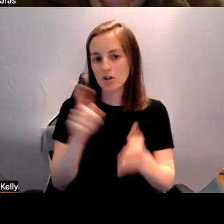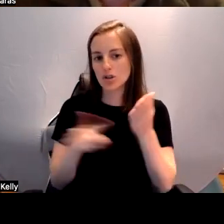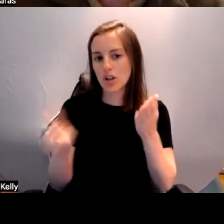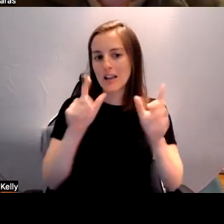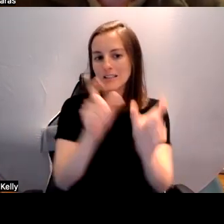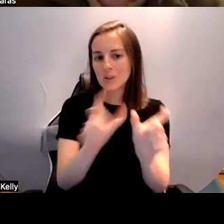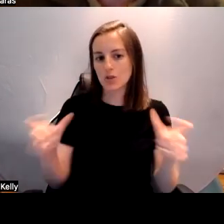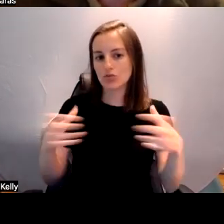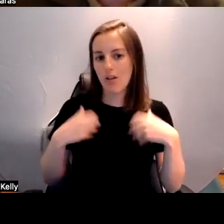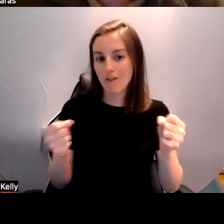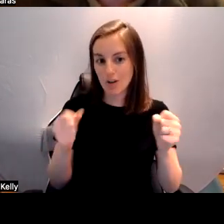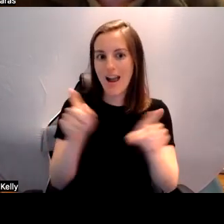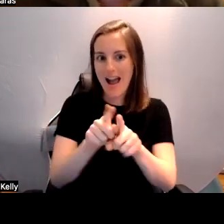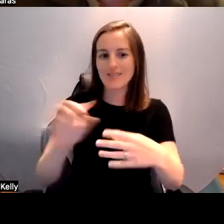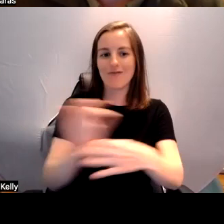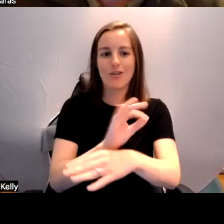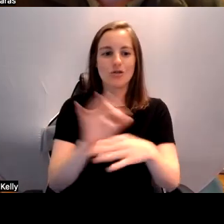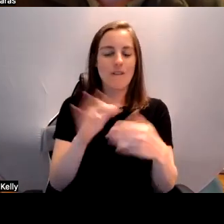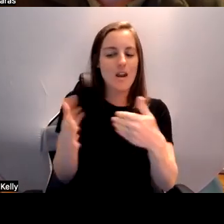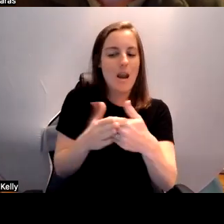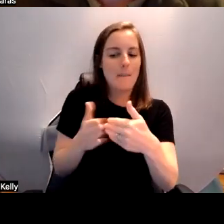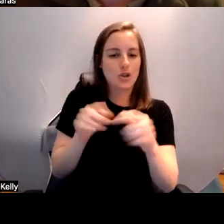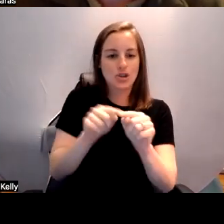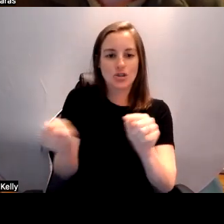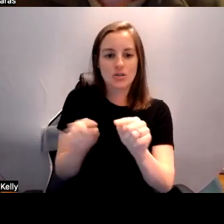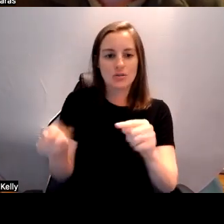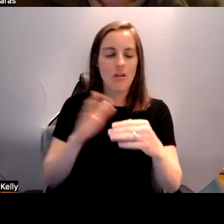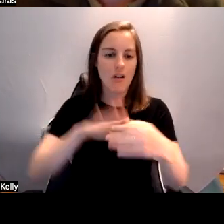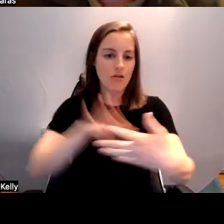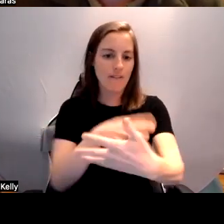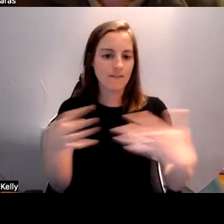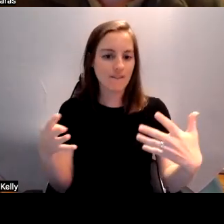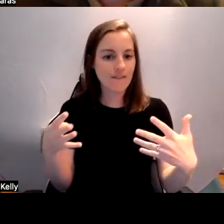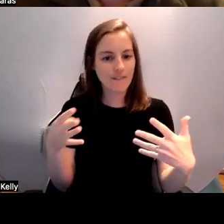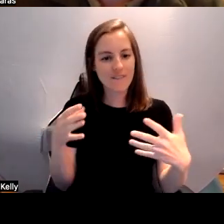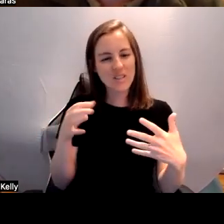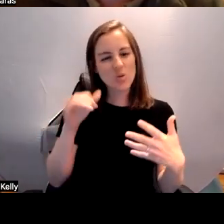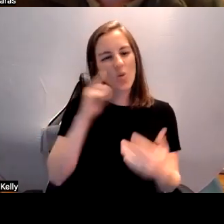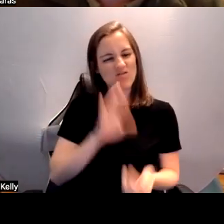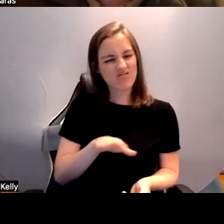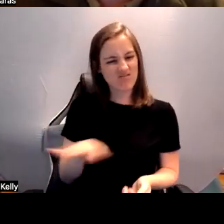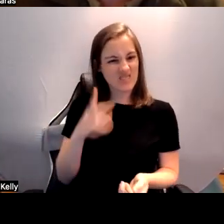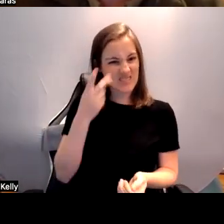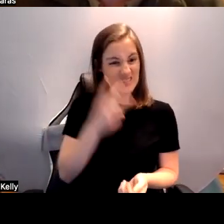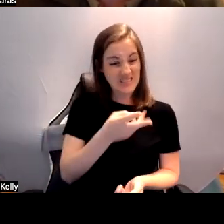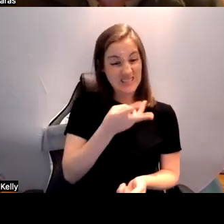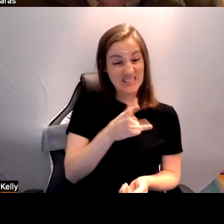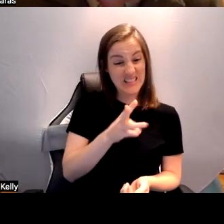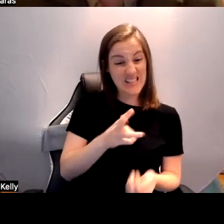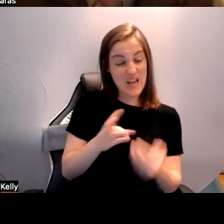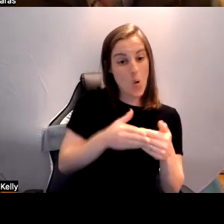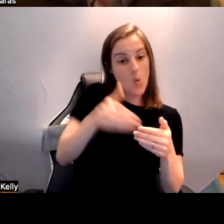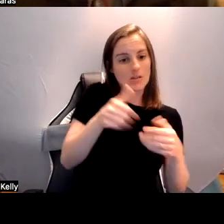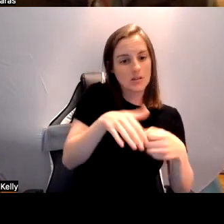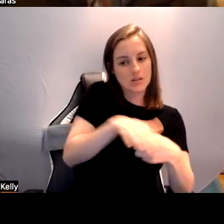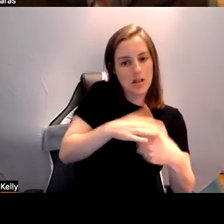the neighbors in the graph. So this is, for example, using 16 nearest neighbors, 32 nearest neighbors, 64 nearest neighbors, and we can see that the performance